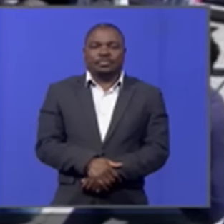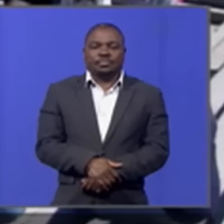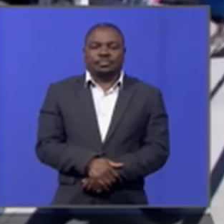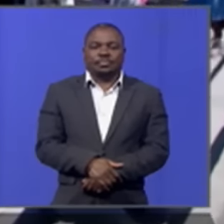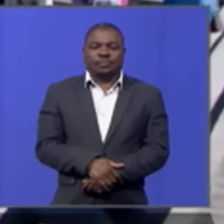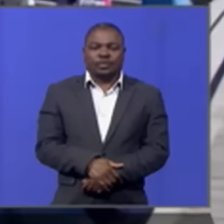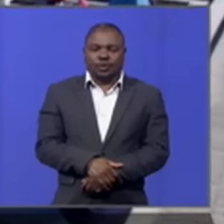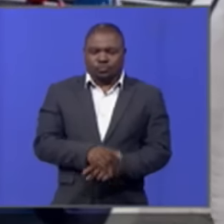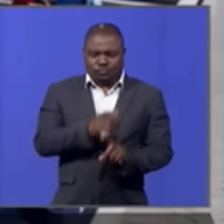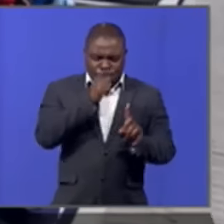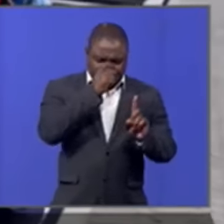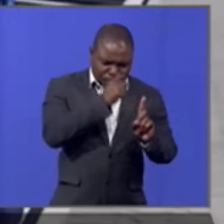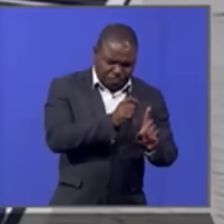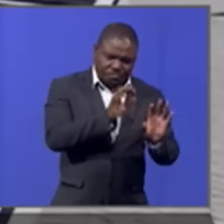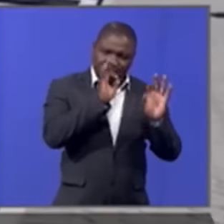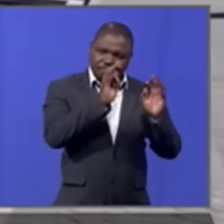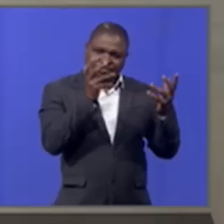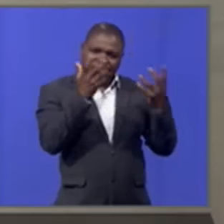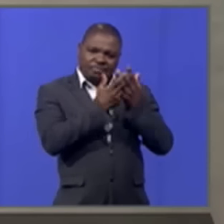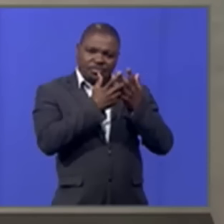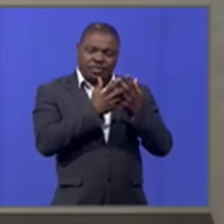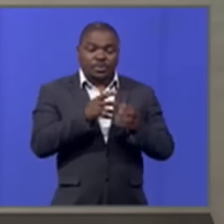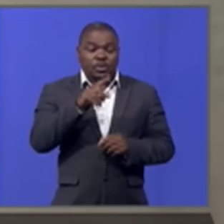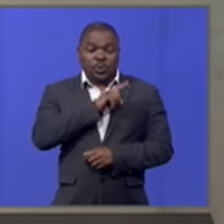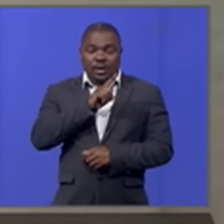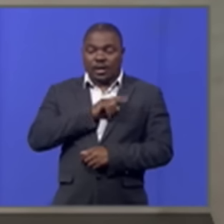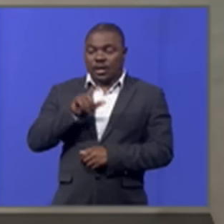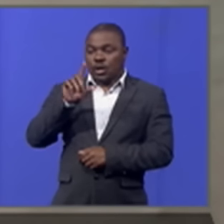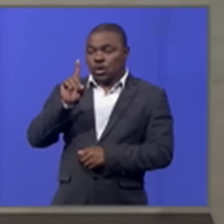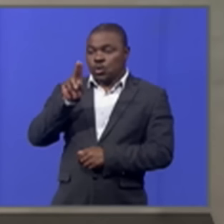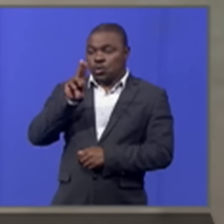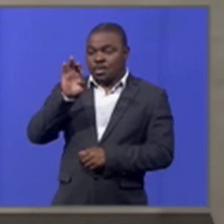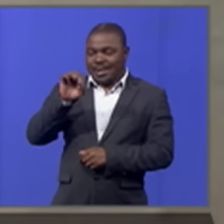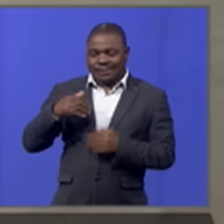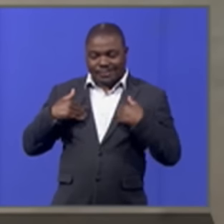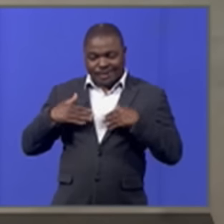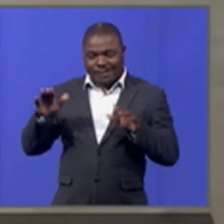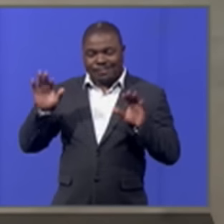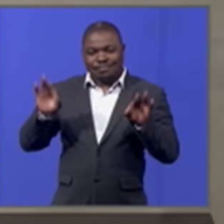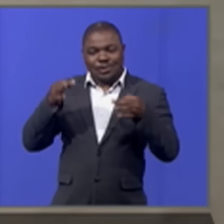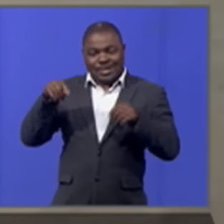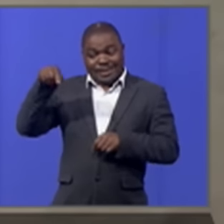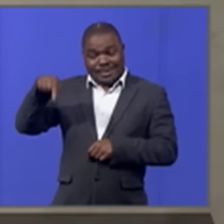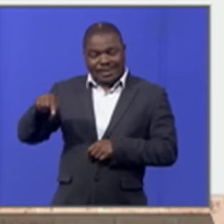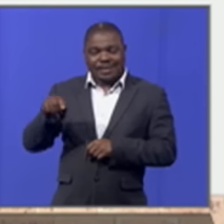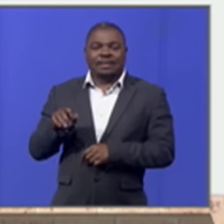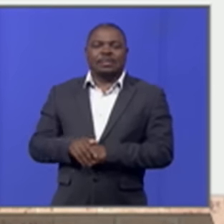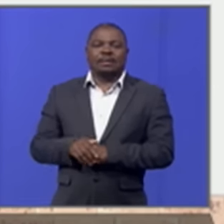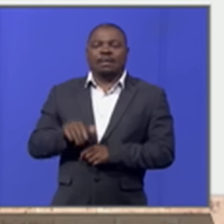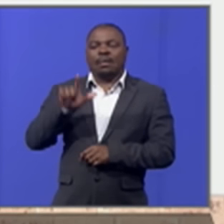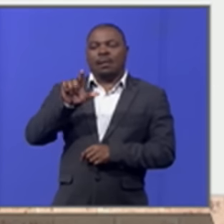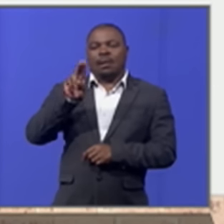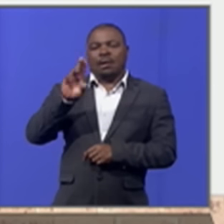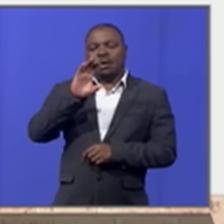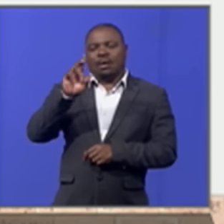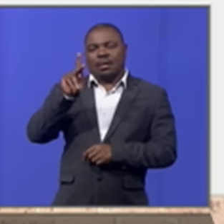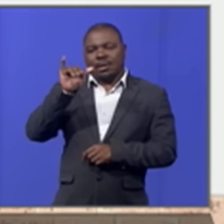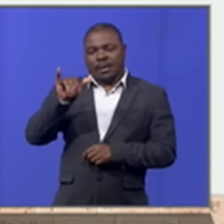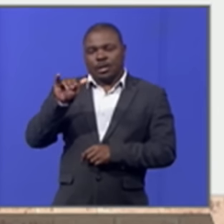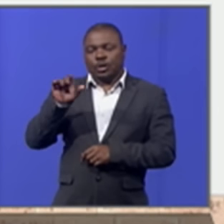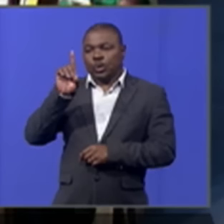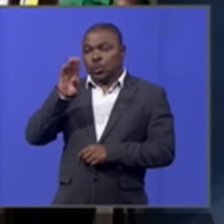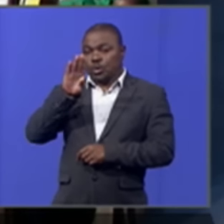Tlotlo e maleba kwa toropong ye loeto lwa ga Lucky Dube le simolotseng gone. Lucky Dube School of Performing Arts